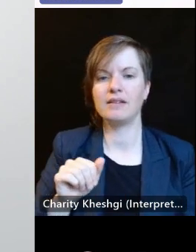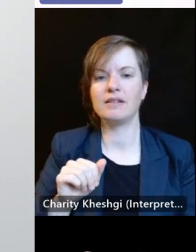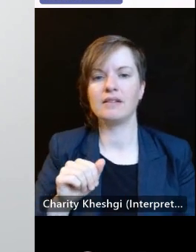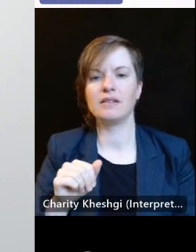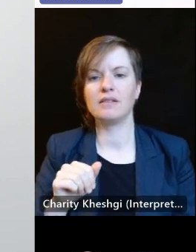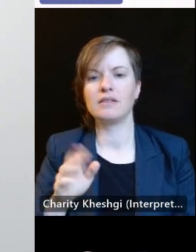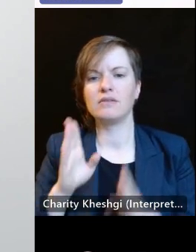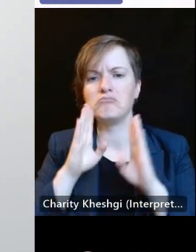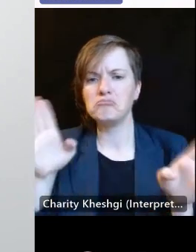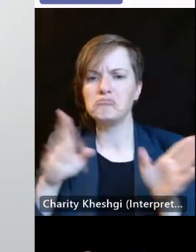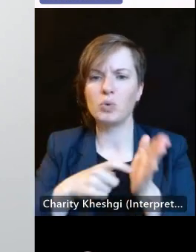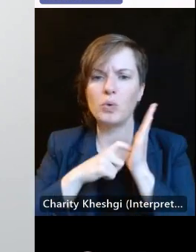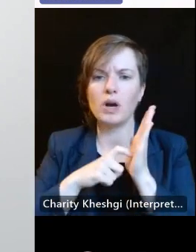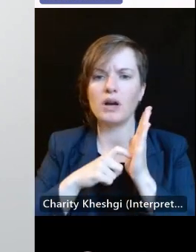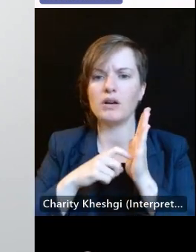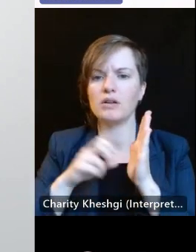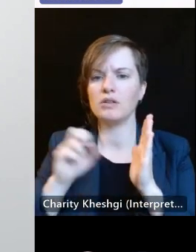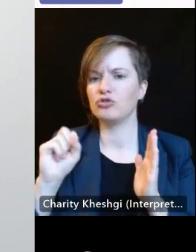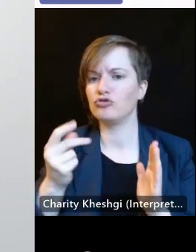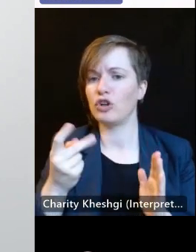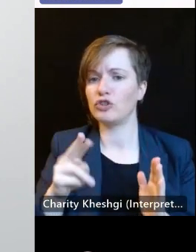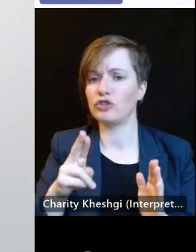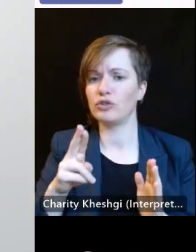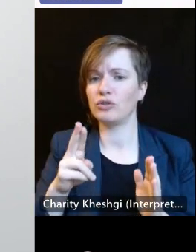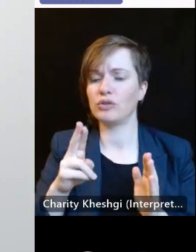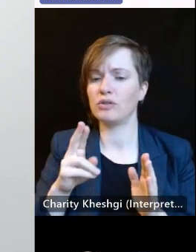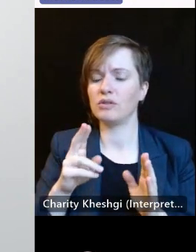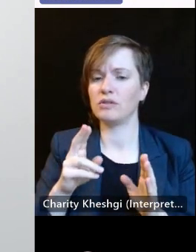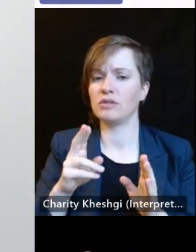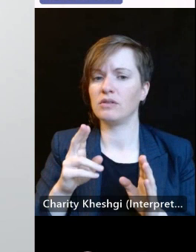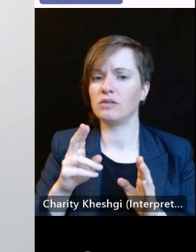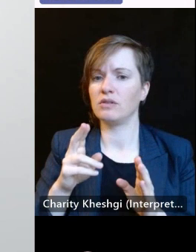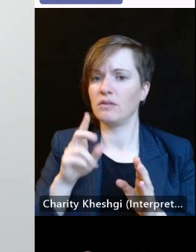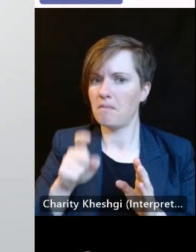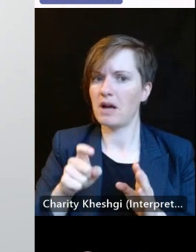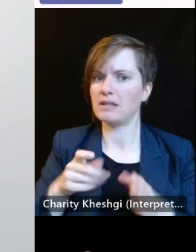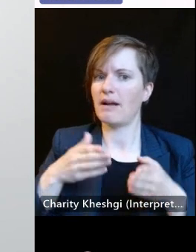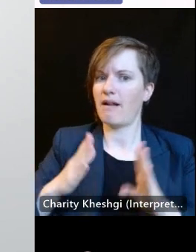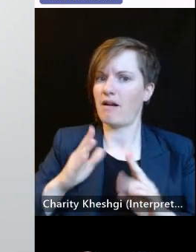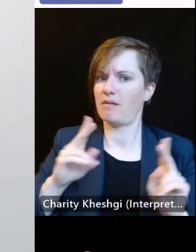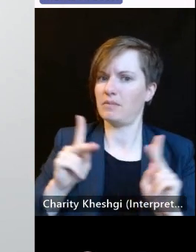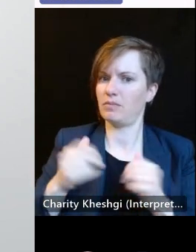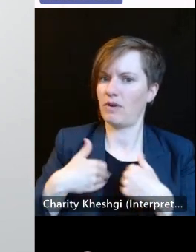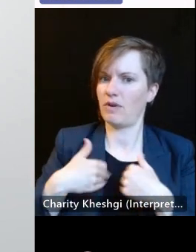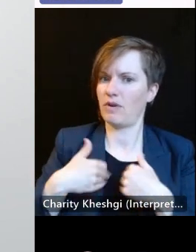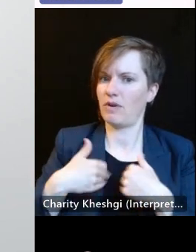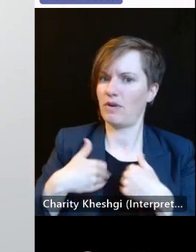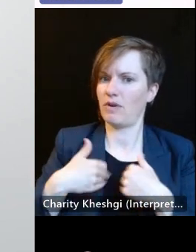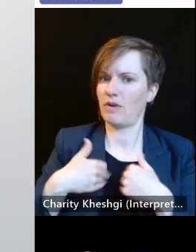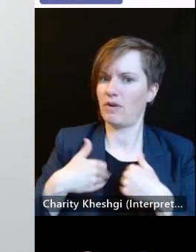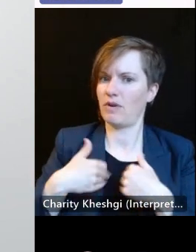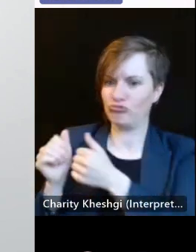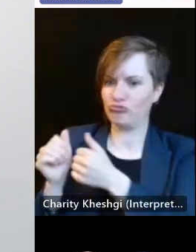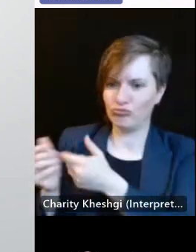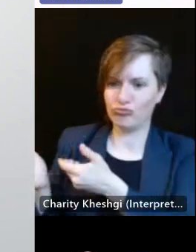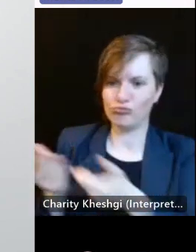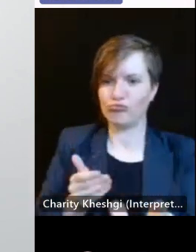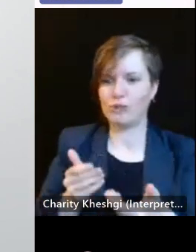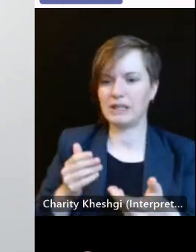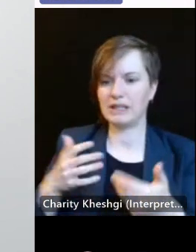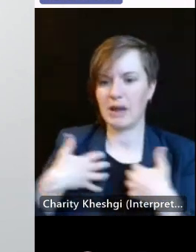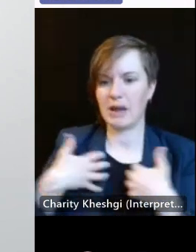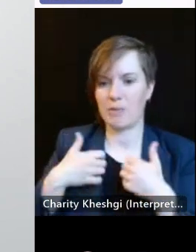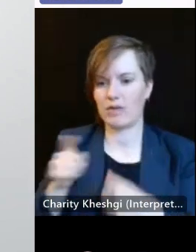disabilities to have service animals with them. This is the case even if they have a policy of disallowing